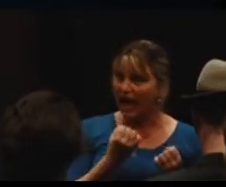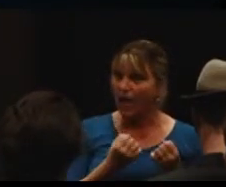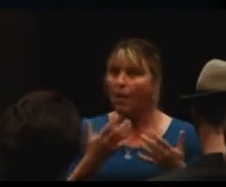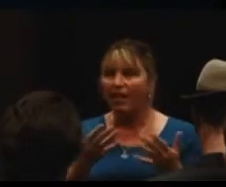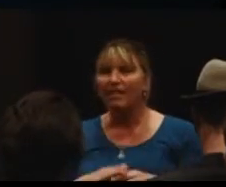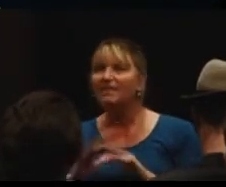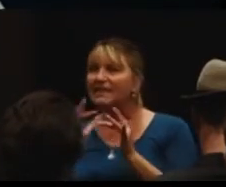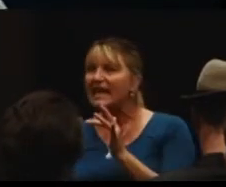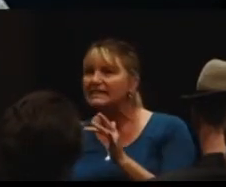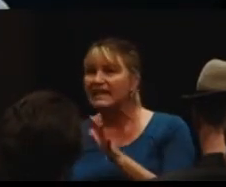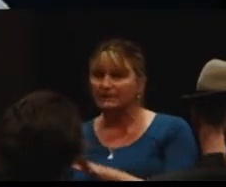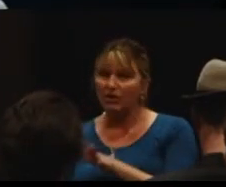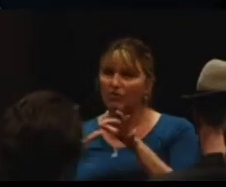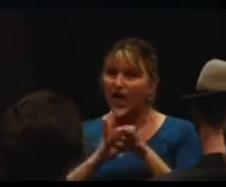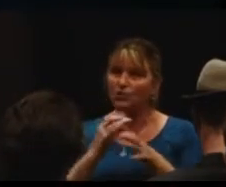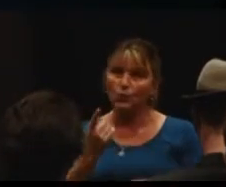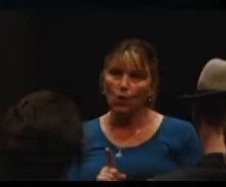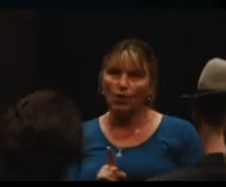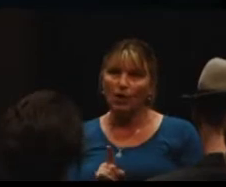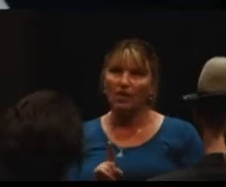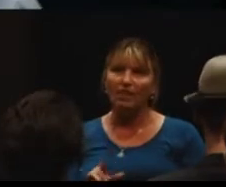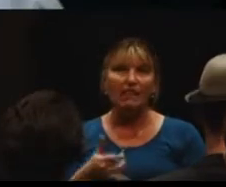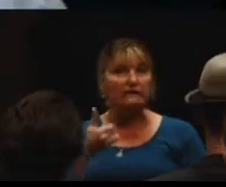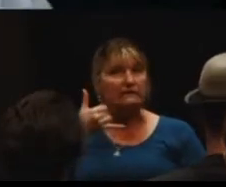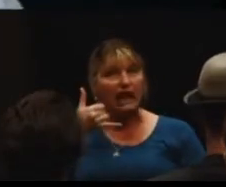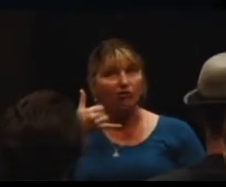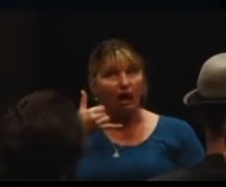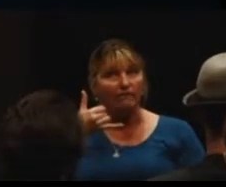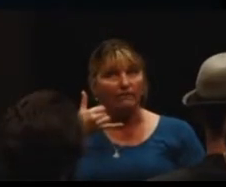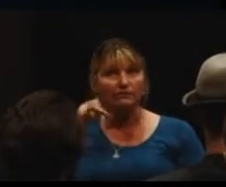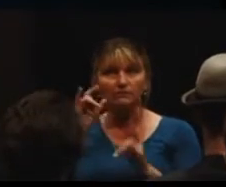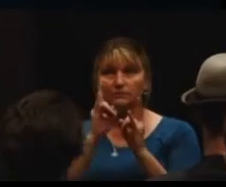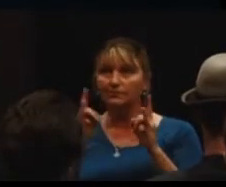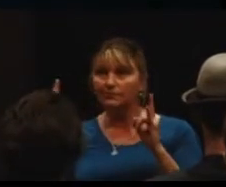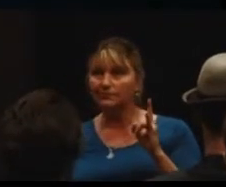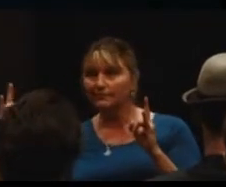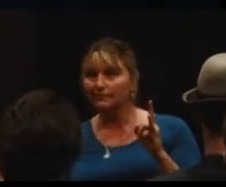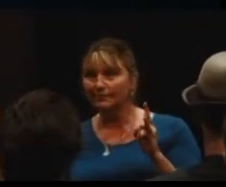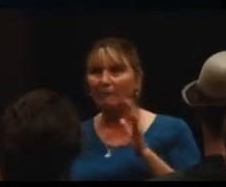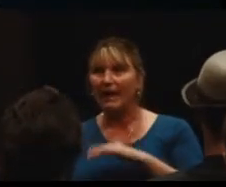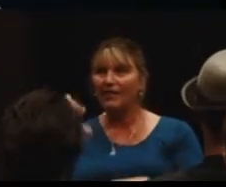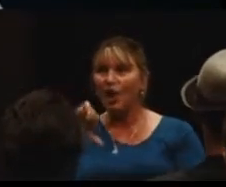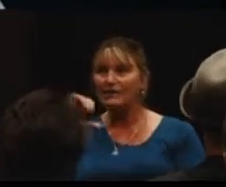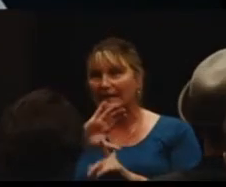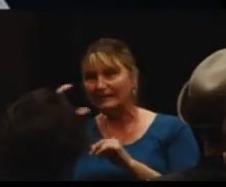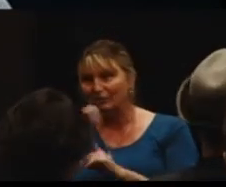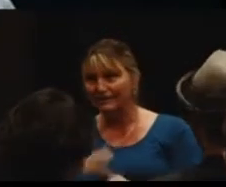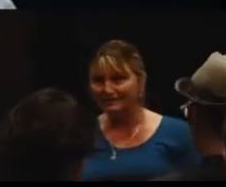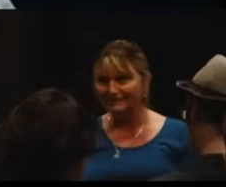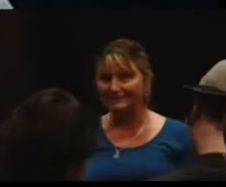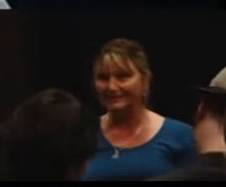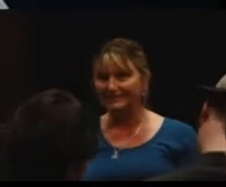often related to is the telegraph back in the 19th century. Both have